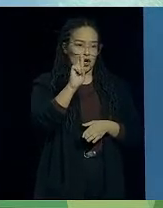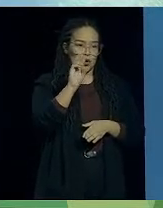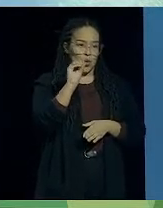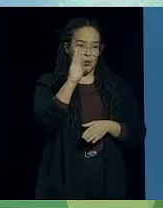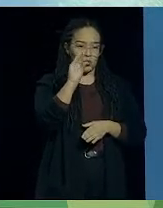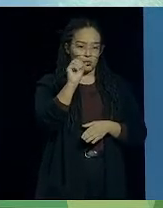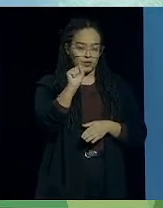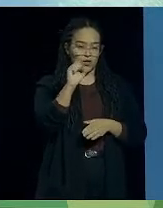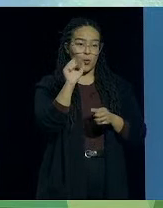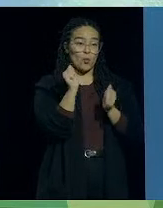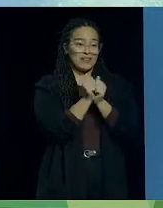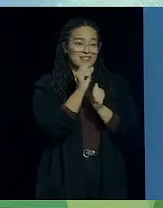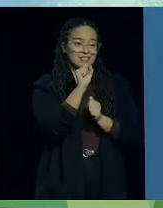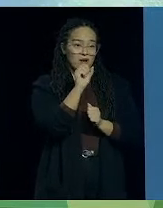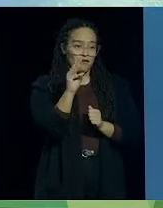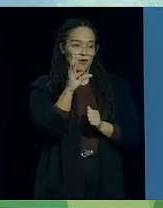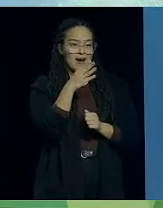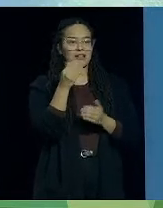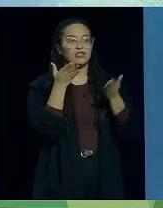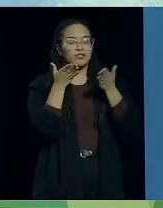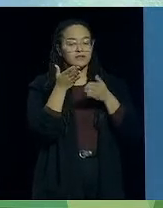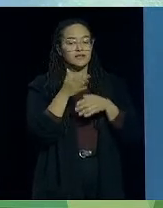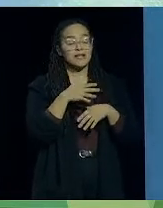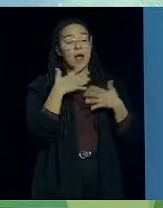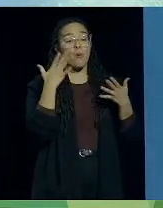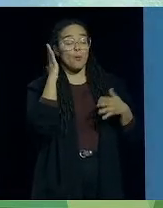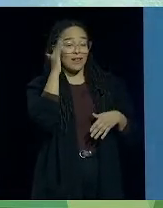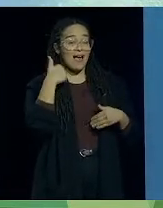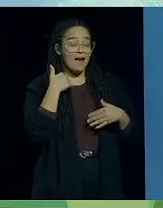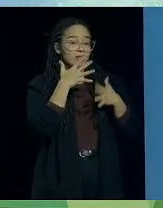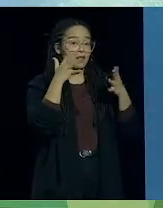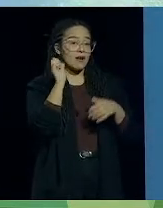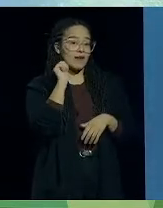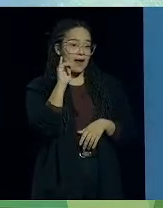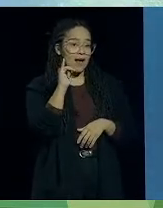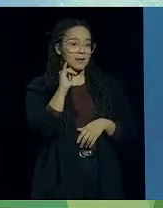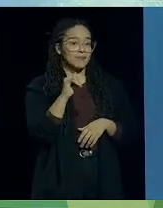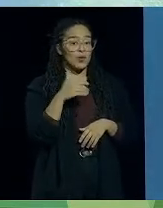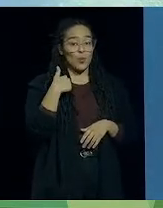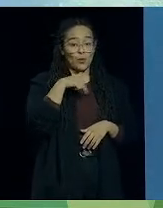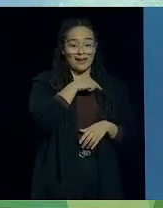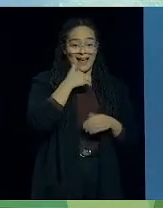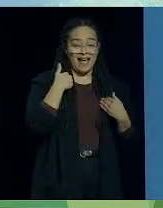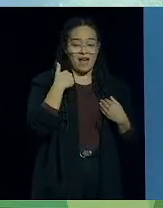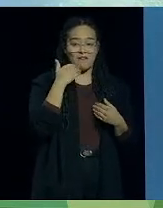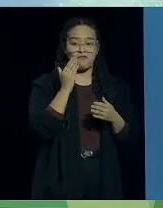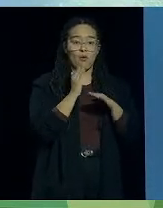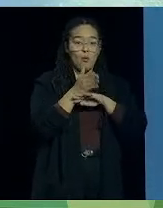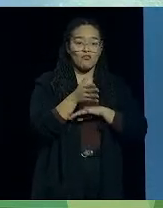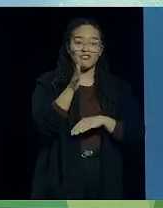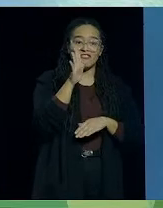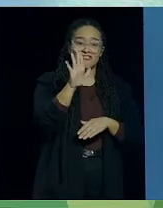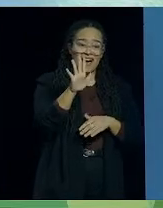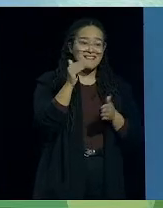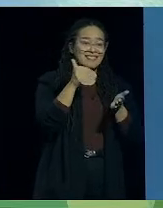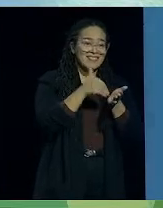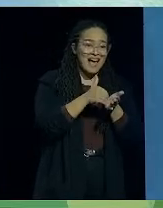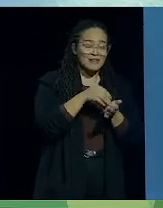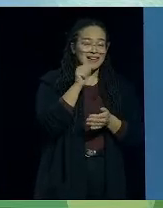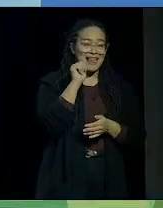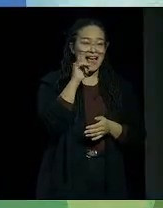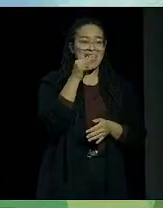course, a lot of this will feature AI. After all, we employ 5,000 AI